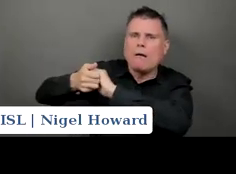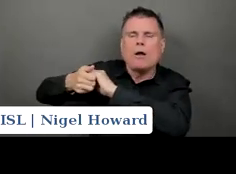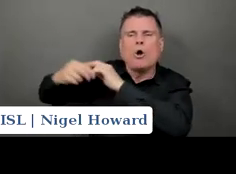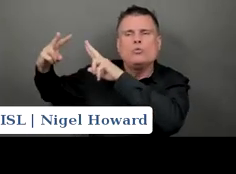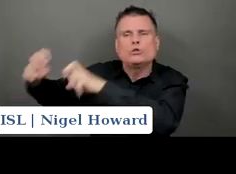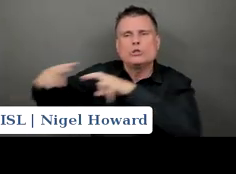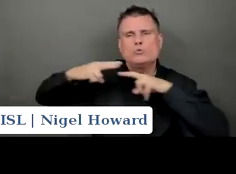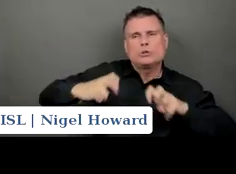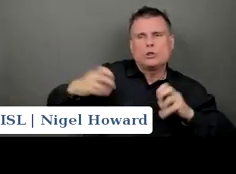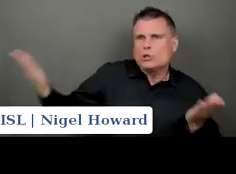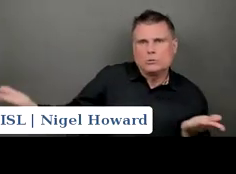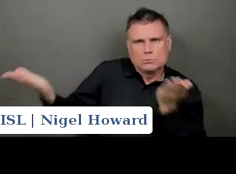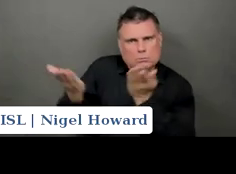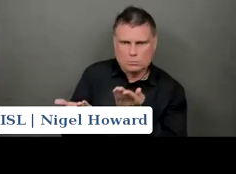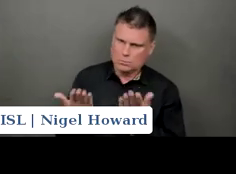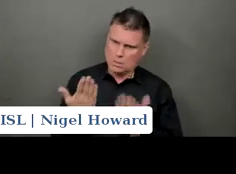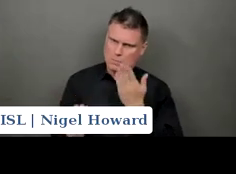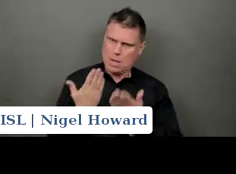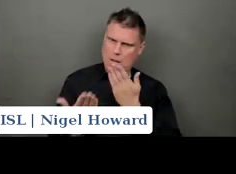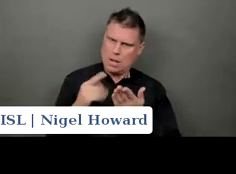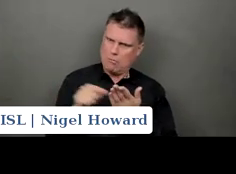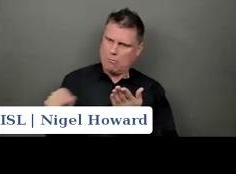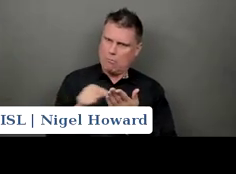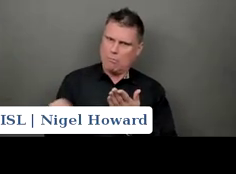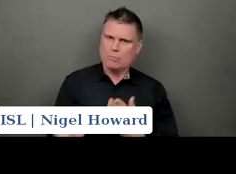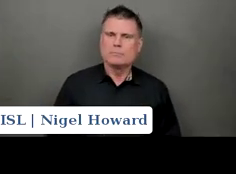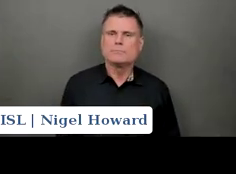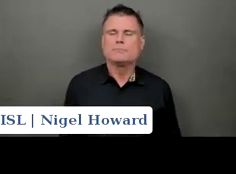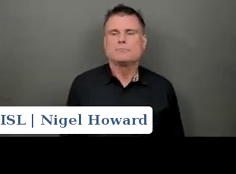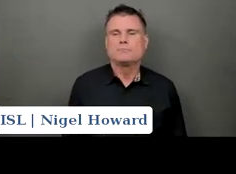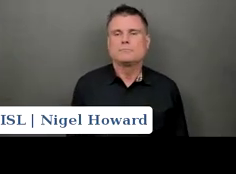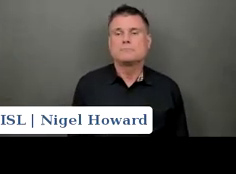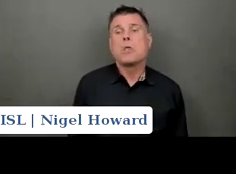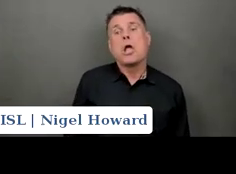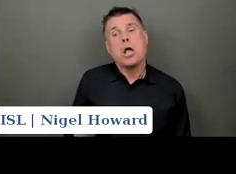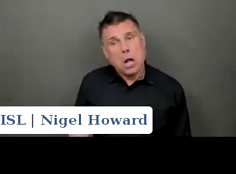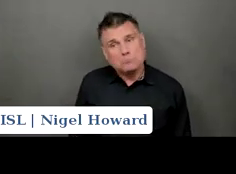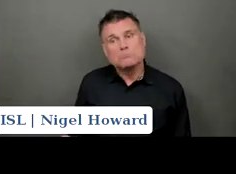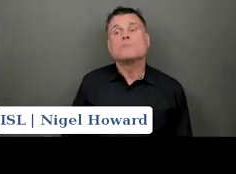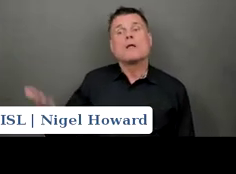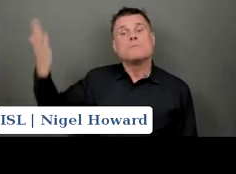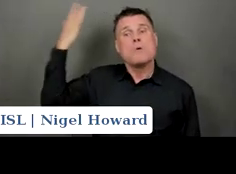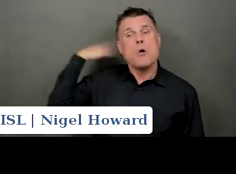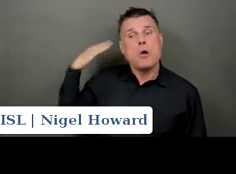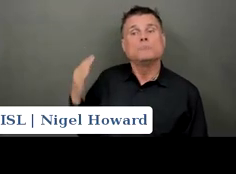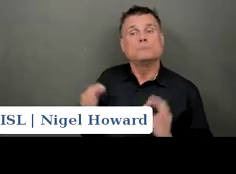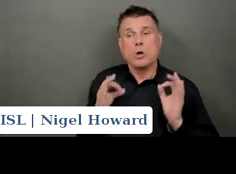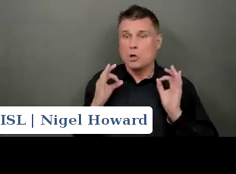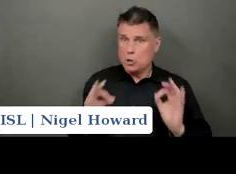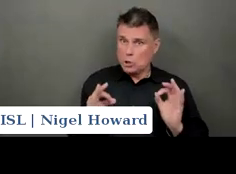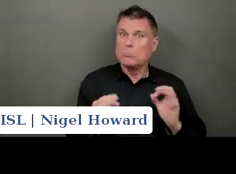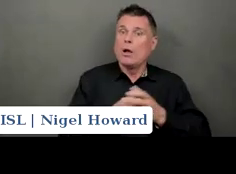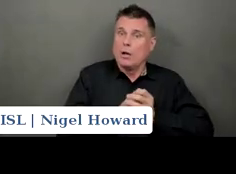So on the one hand, it was really a good mechanism for expanding the workforce in the care economy. It introduced a whole